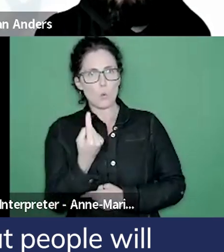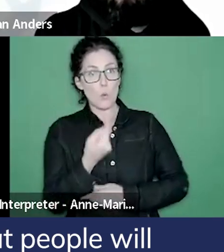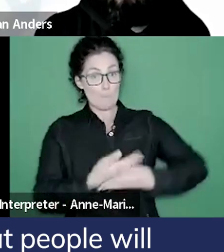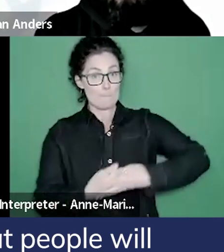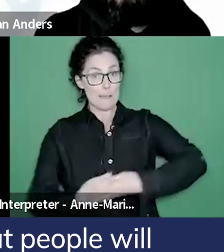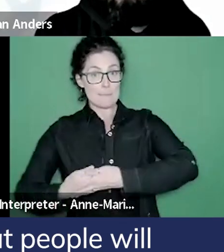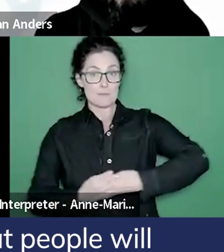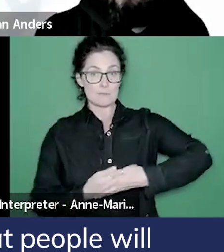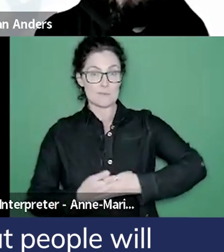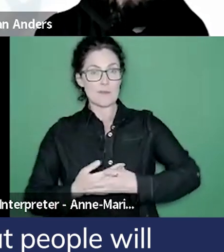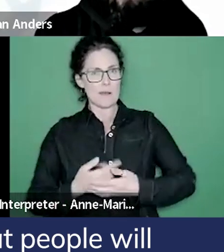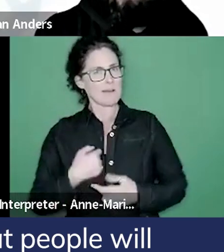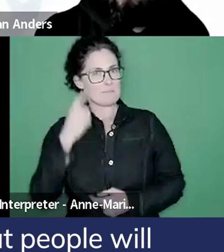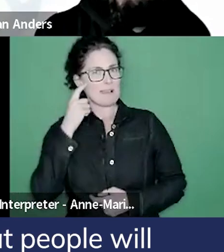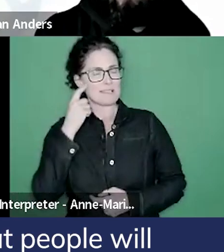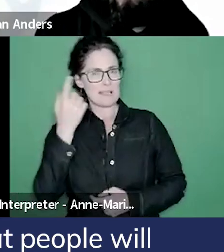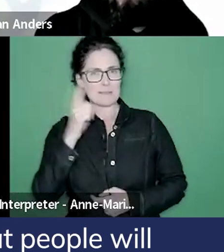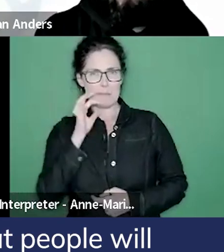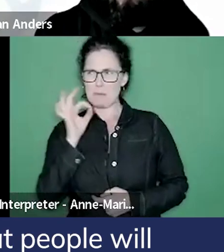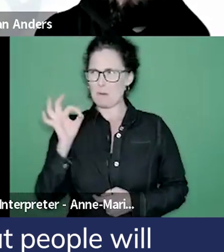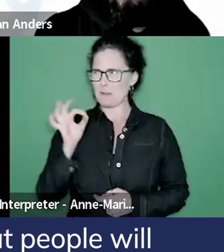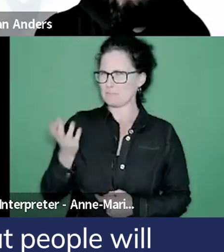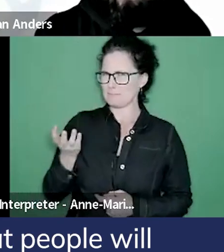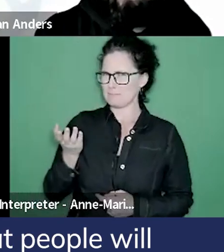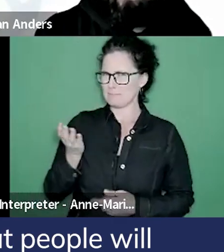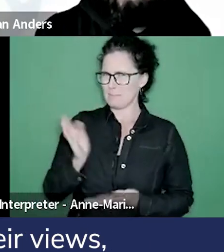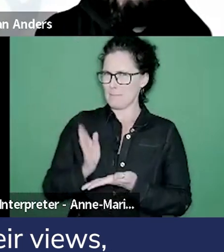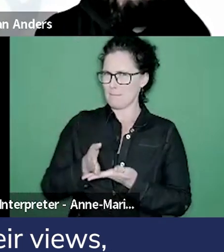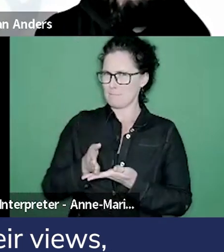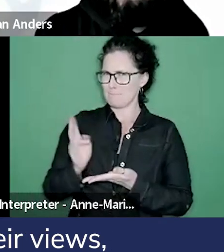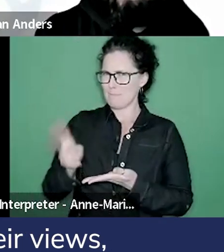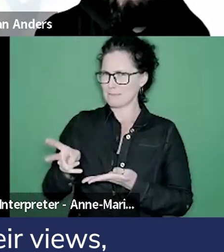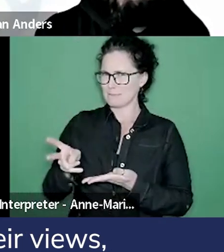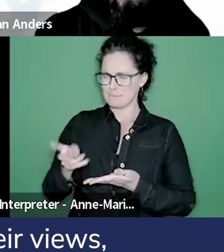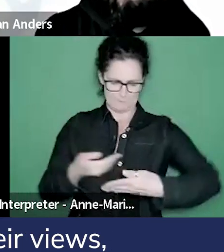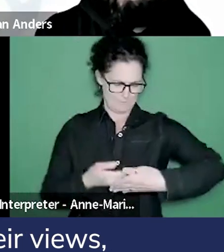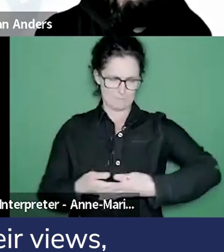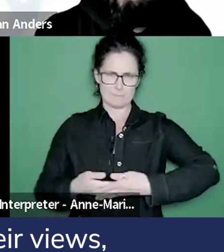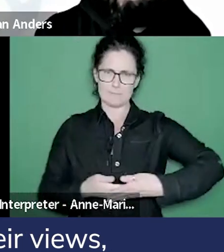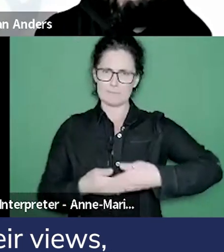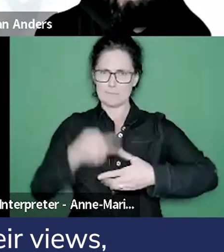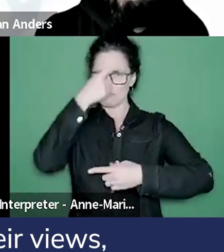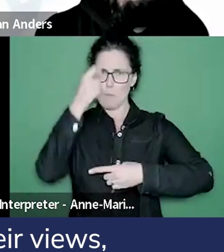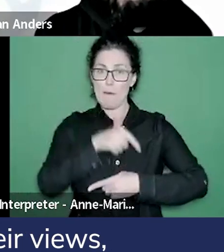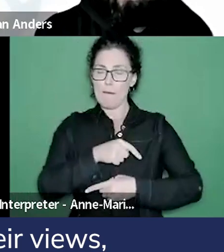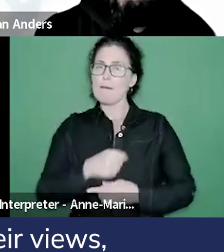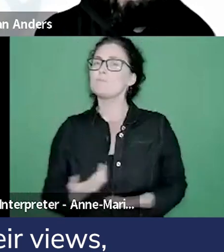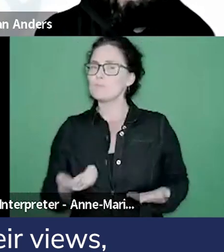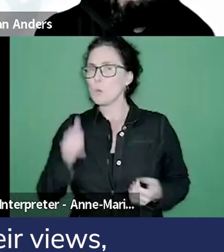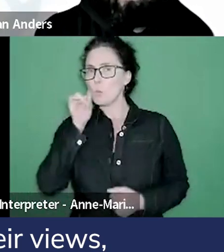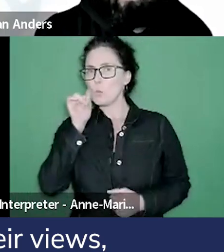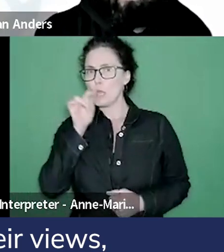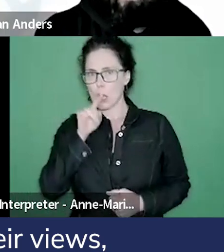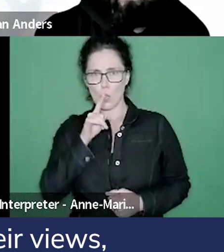that makes sense to me that people will be asking these questions, because we know, through parents who can articulate their views, we know what